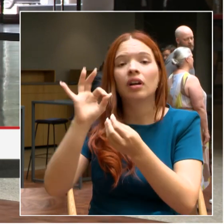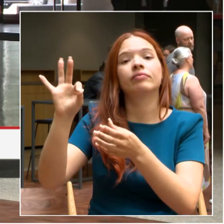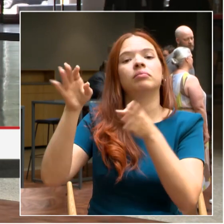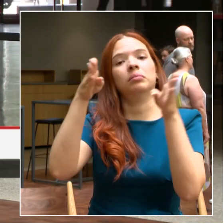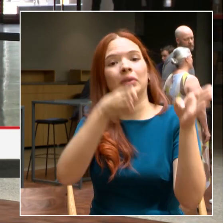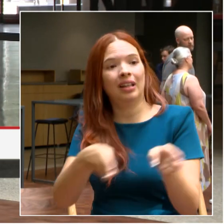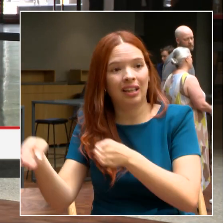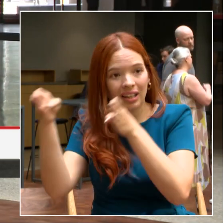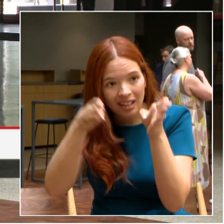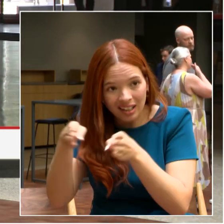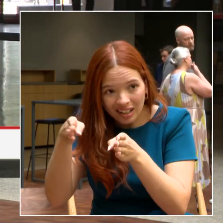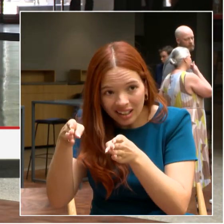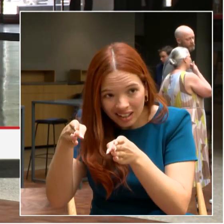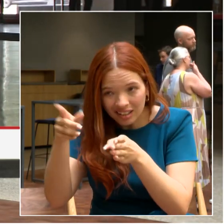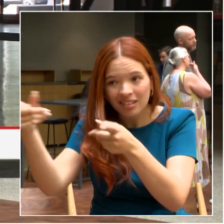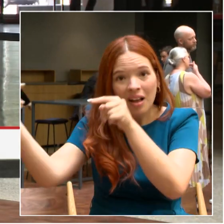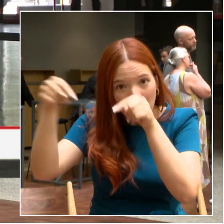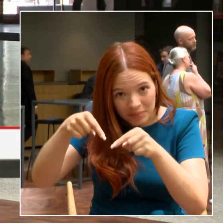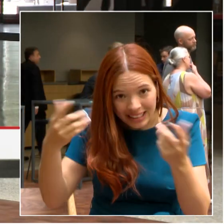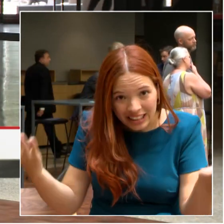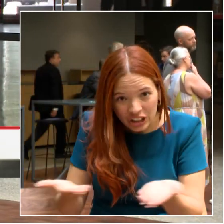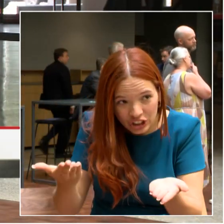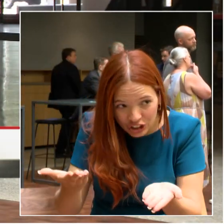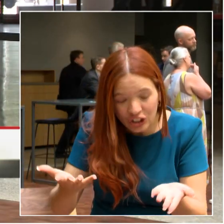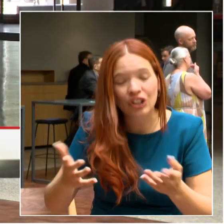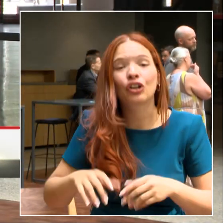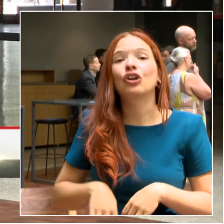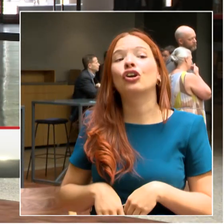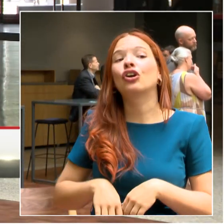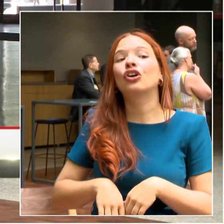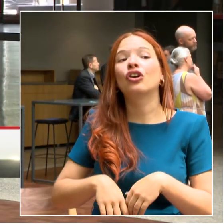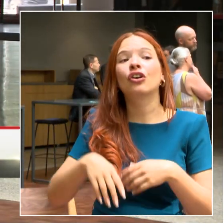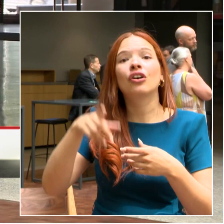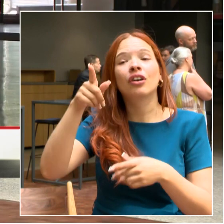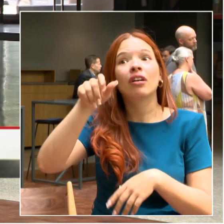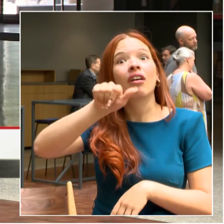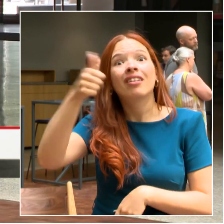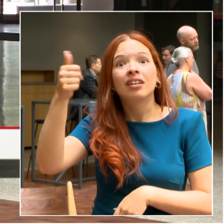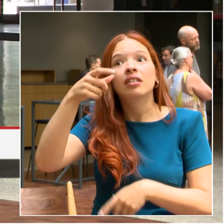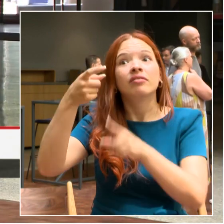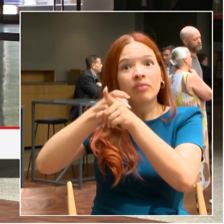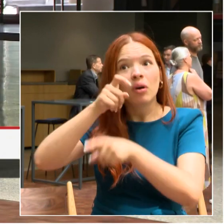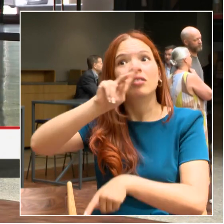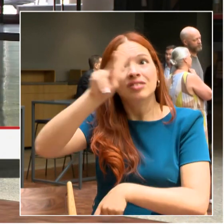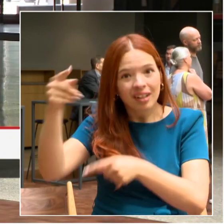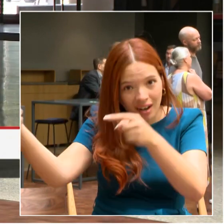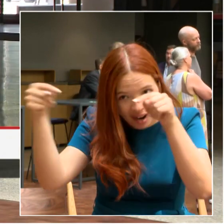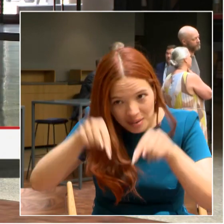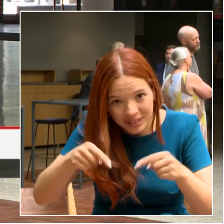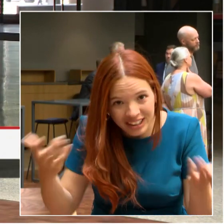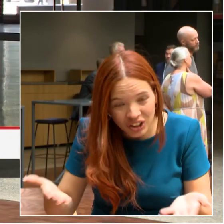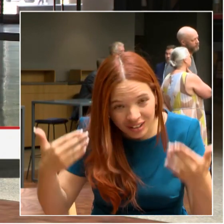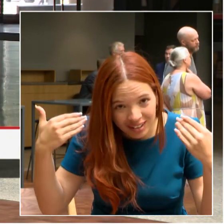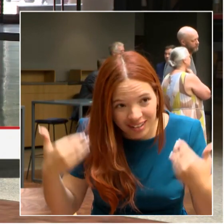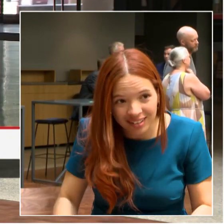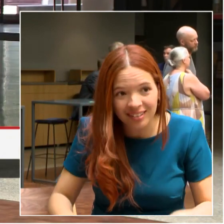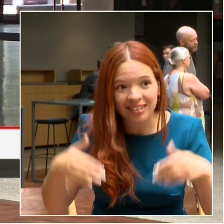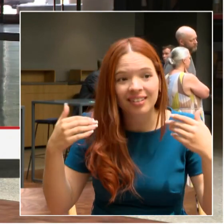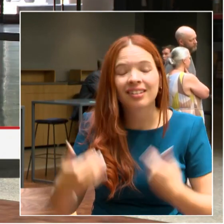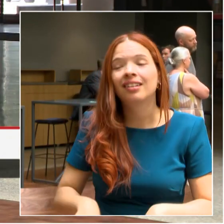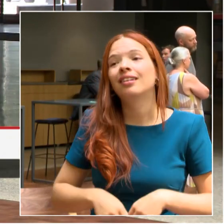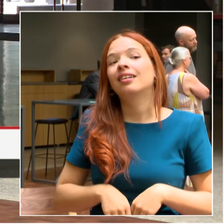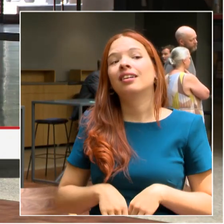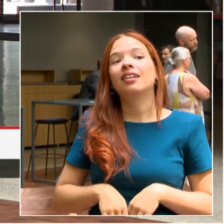University. We got Prima Gupta from Center City, Philadelphia, a great city. Tim Tompkins from Shared Space